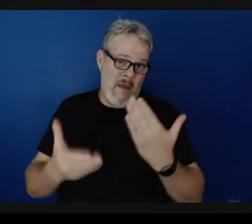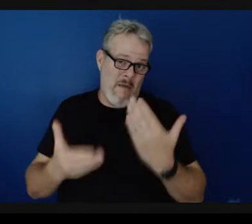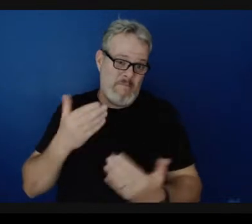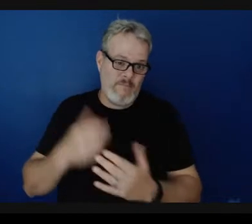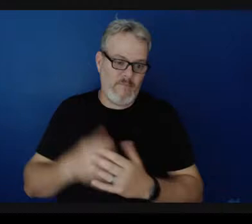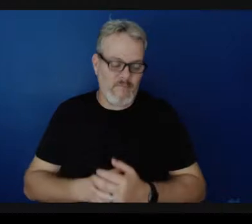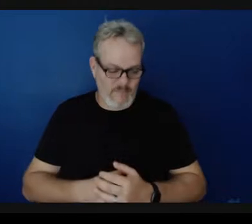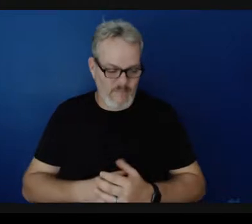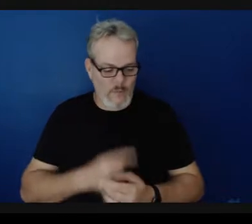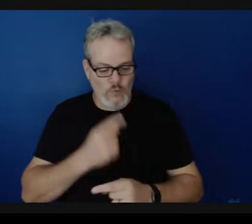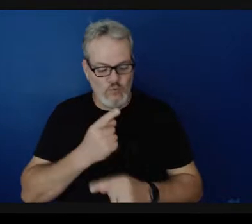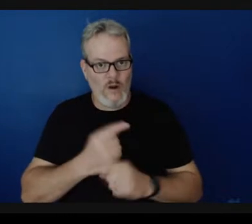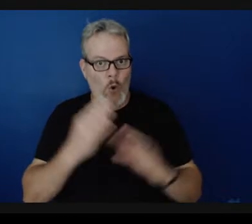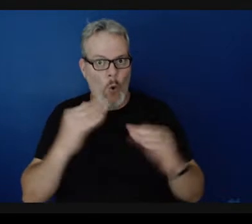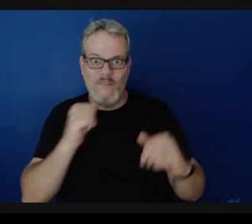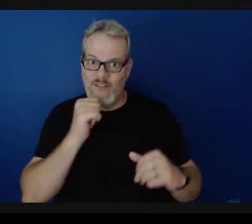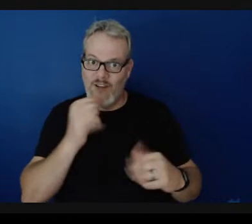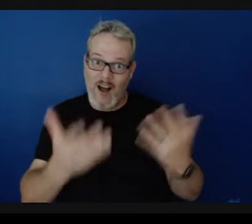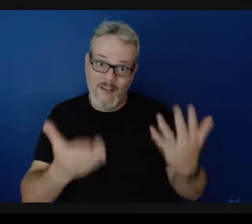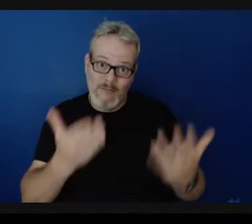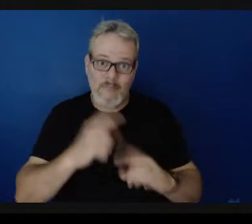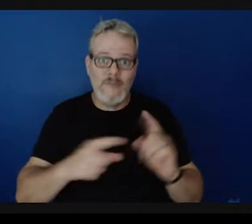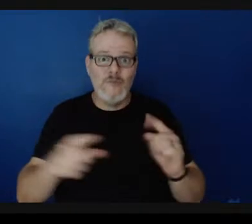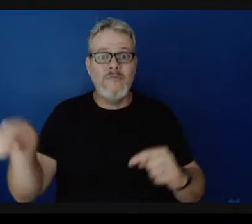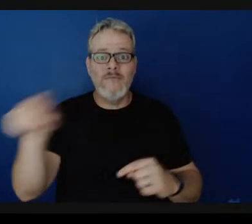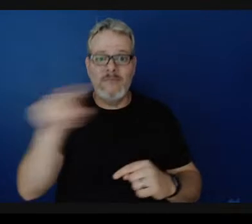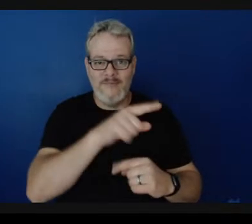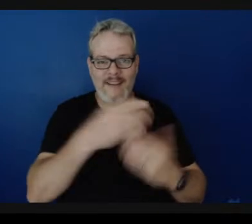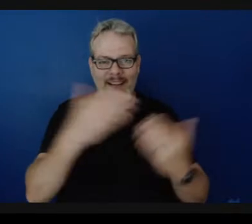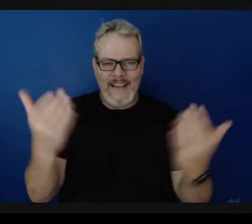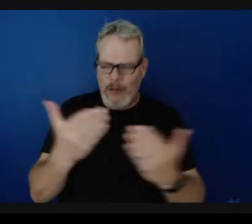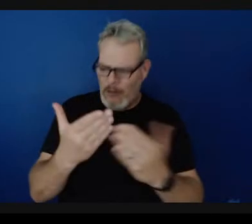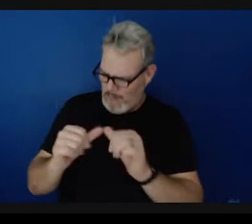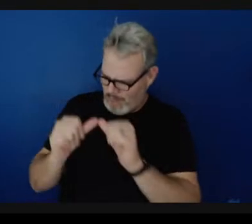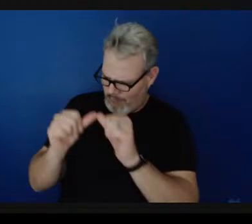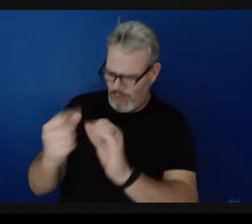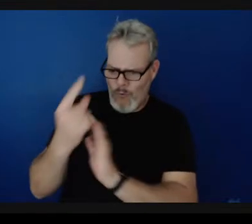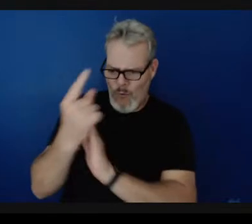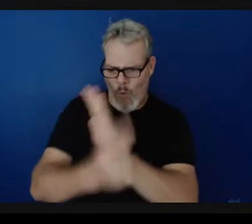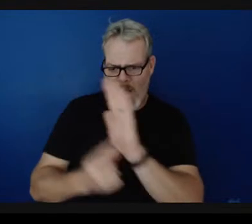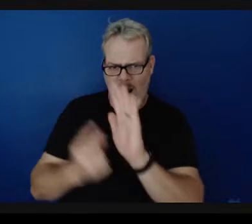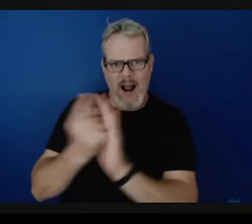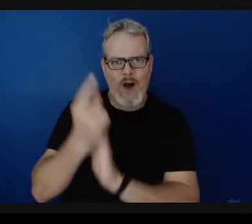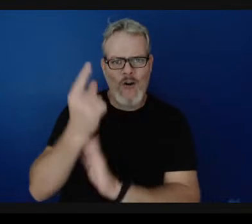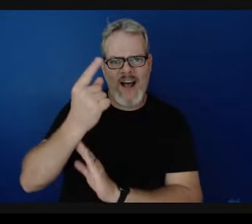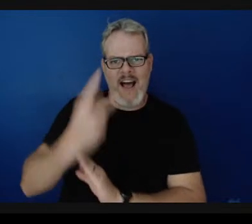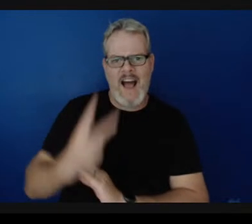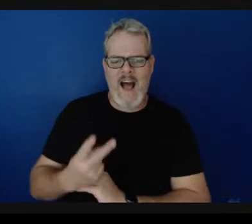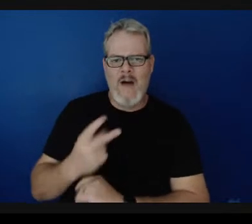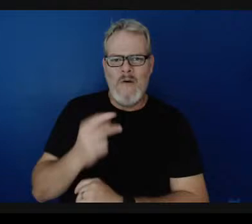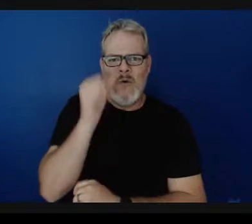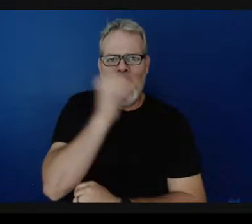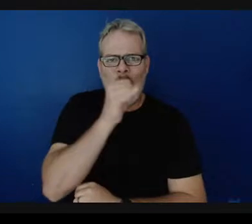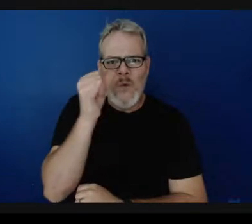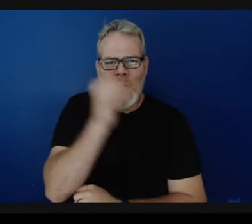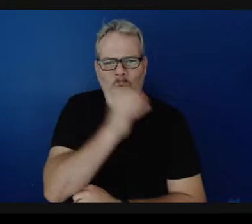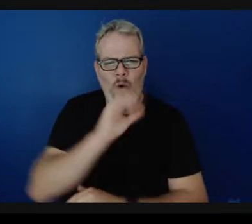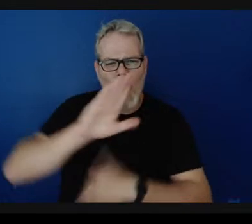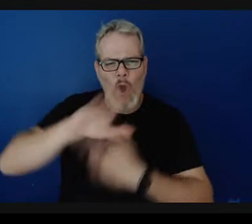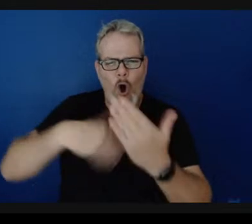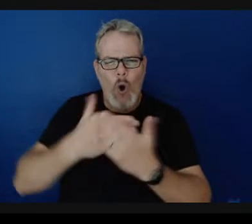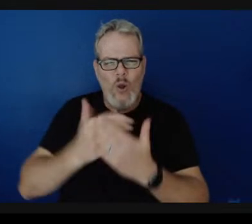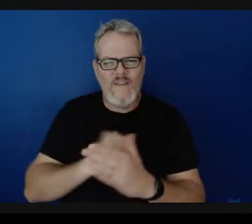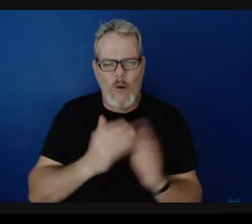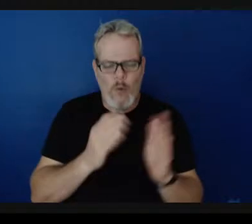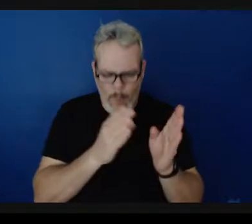Yeah, so hopefully, yeah, all of you guys who are troopers here, an hour and a half in, will have heard all of our earthquake awareness, preparedness talk,